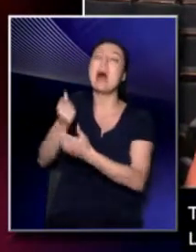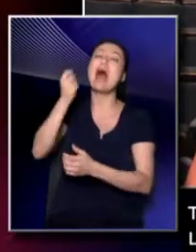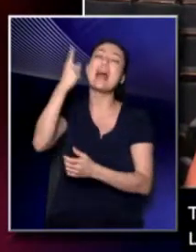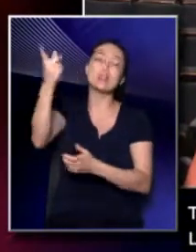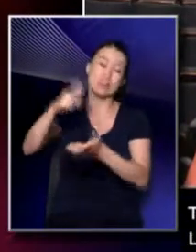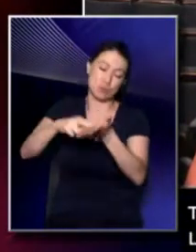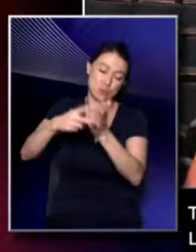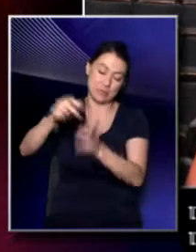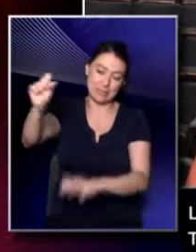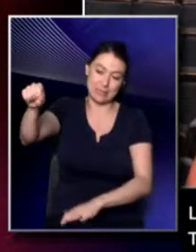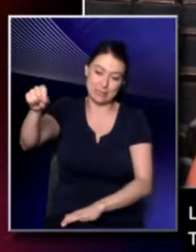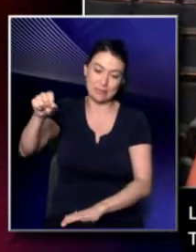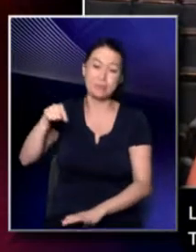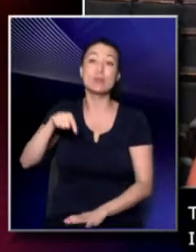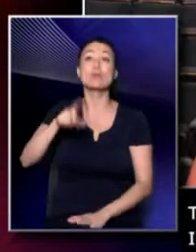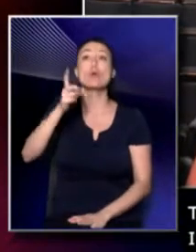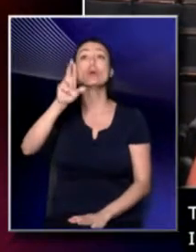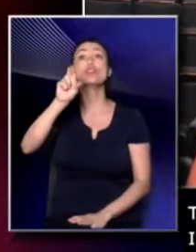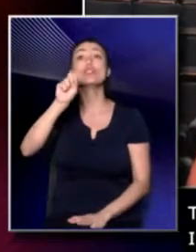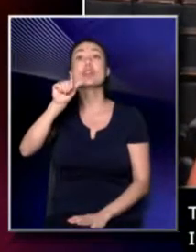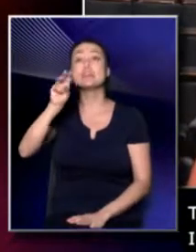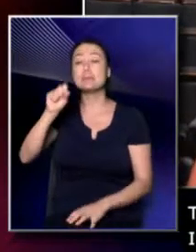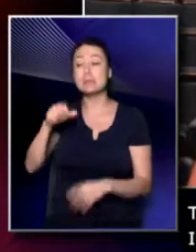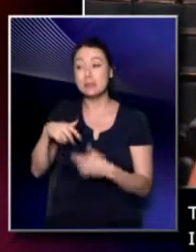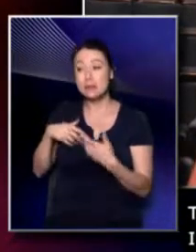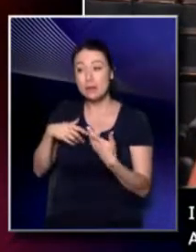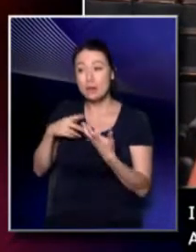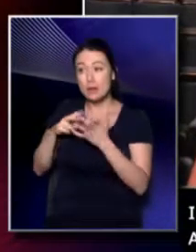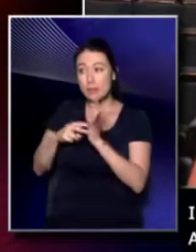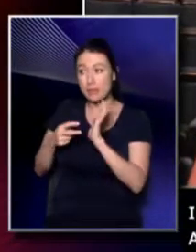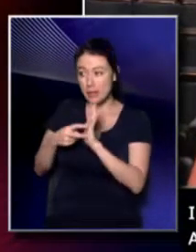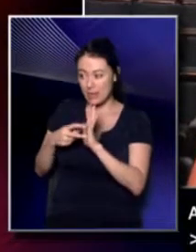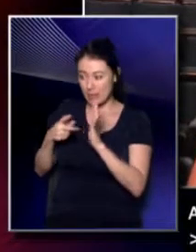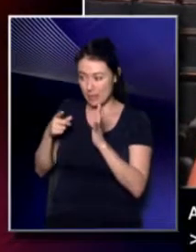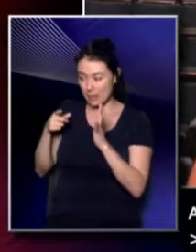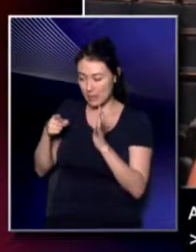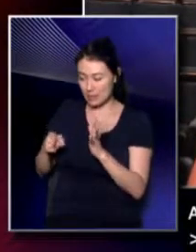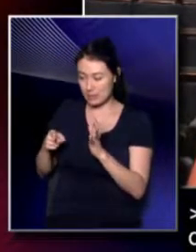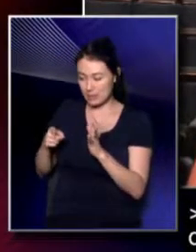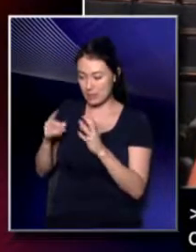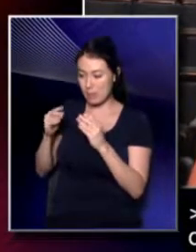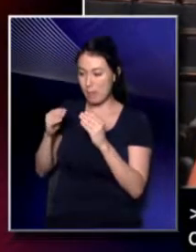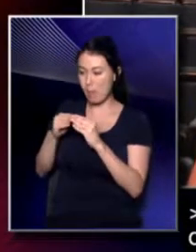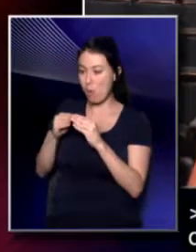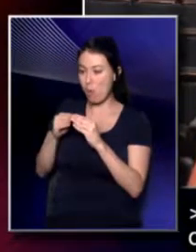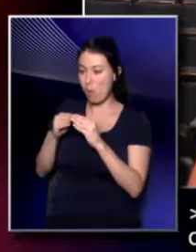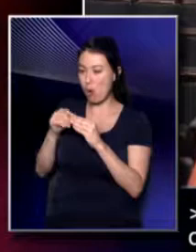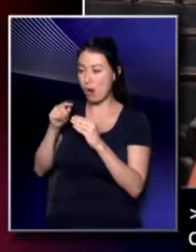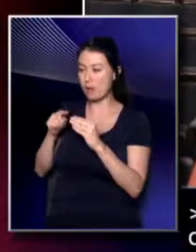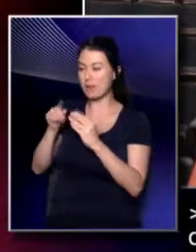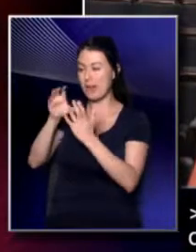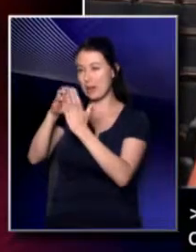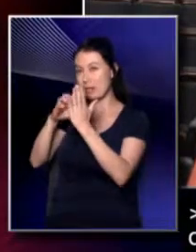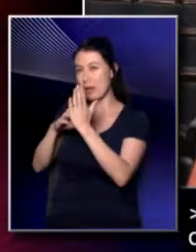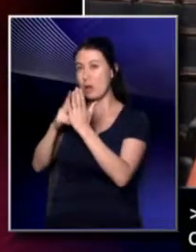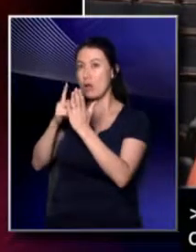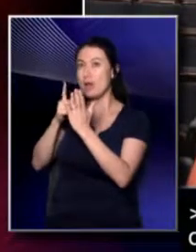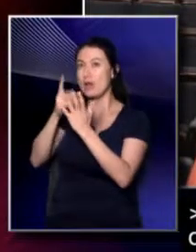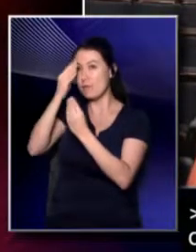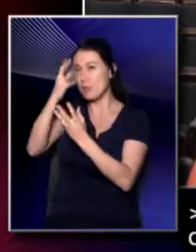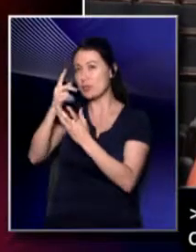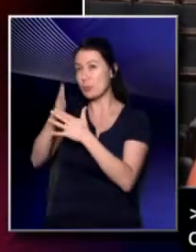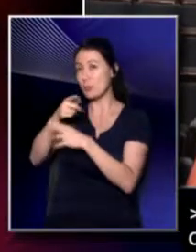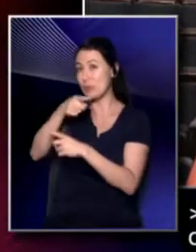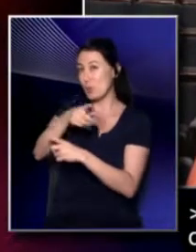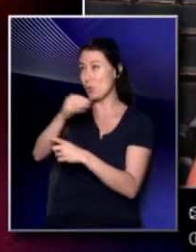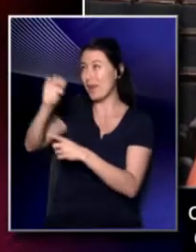saying, absolutely. So this is more of a language between you and other parts of the state as compared to if I said to you, Sure.